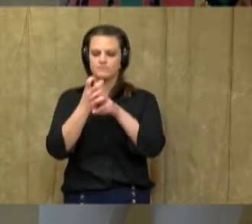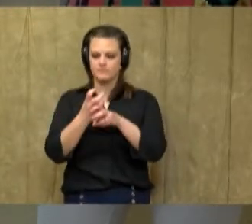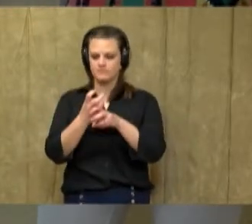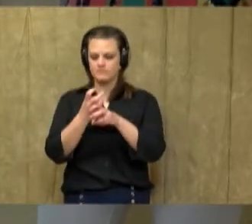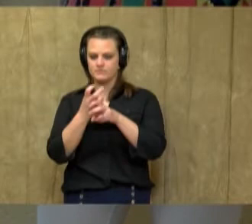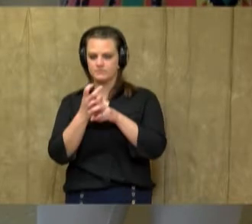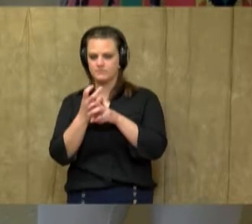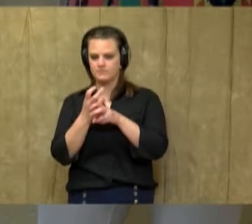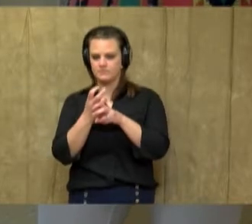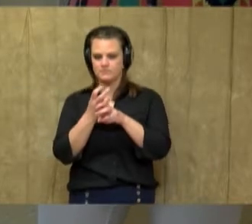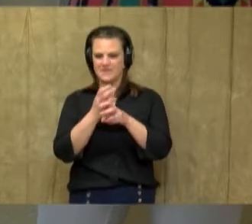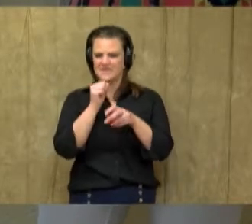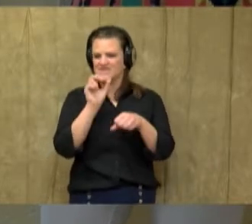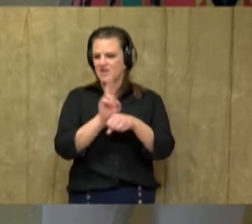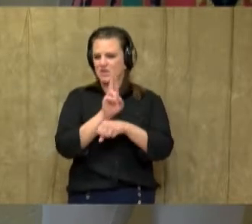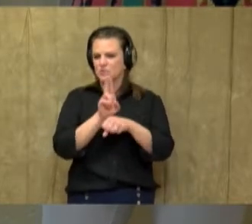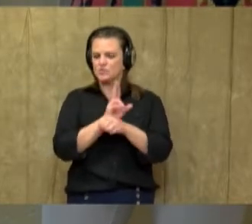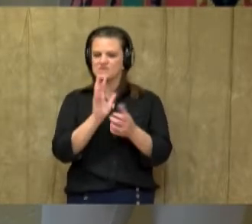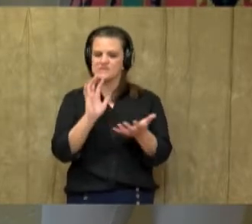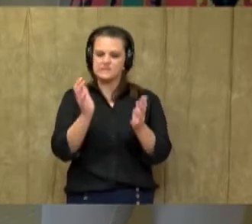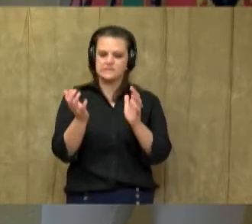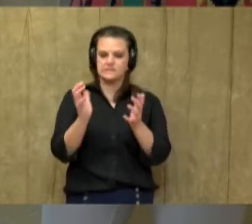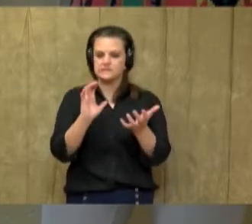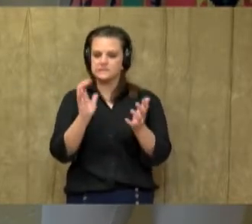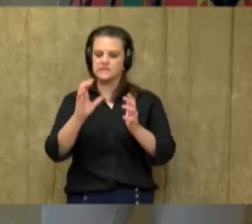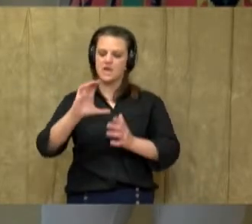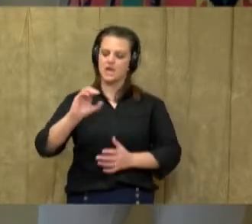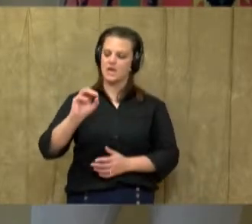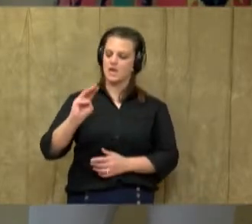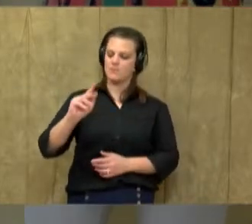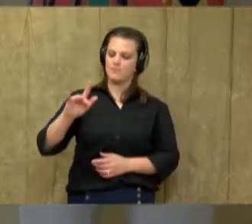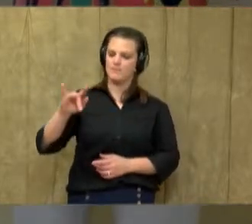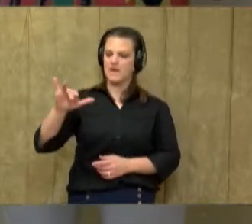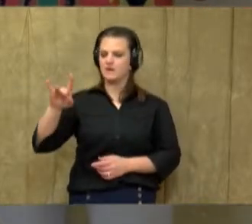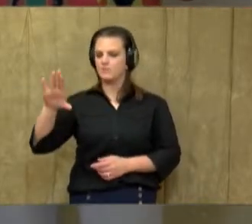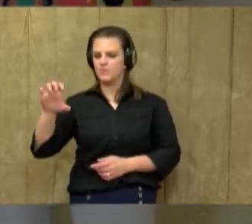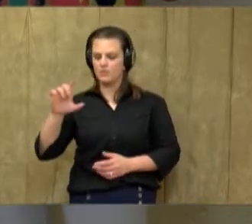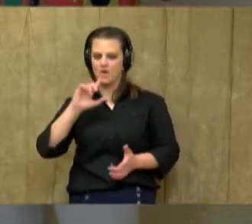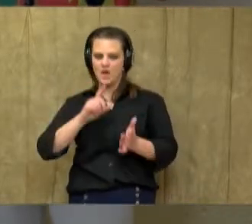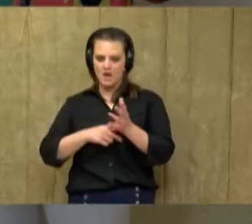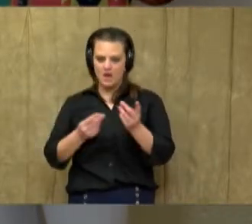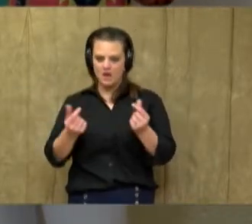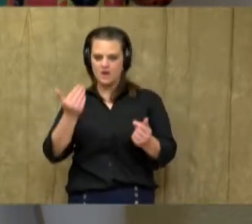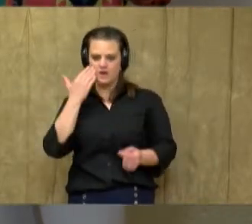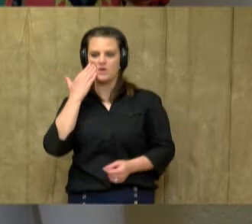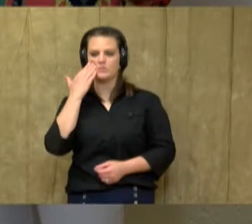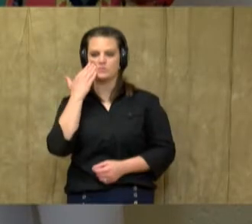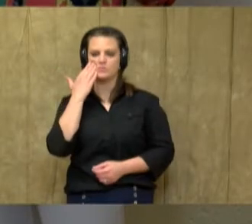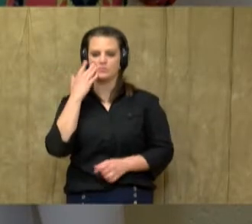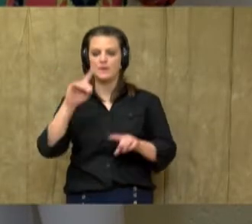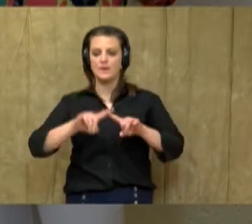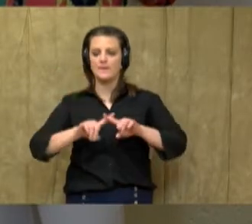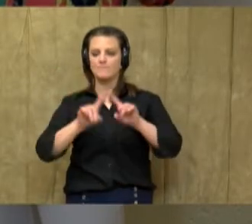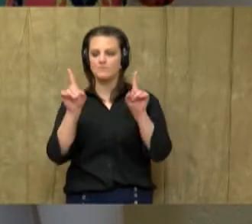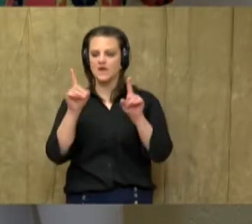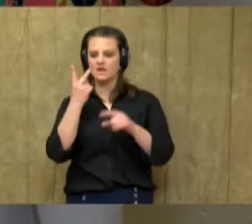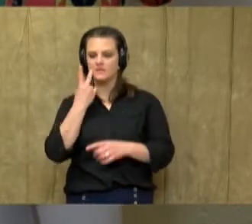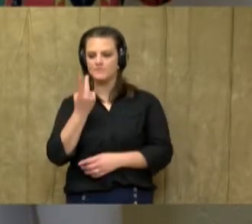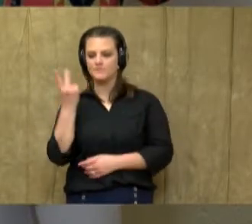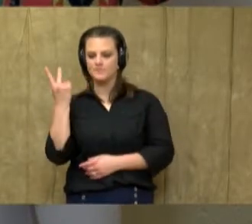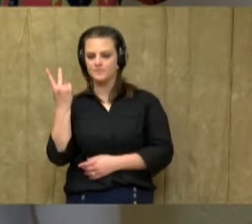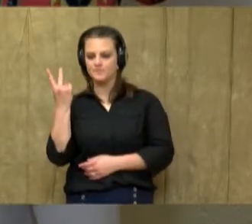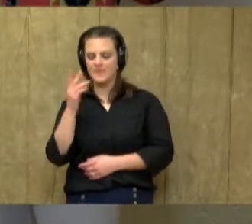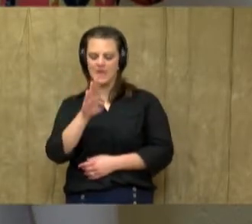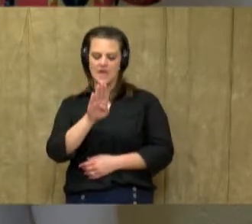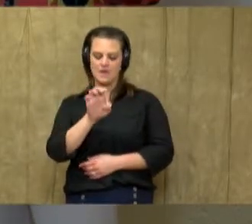not using numbers that are compatible, which means where you can notice it right away. But I want you to again look, and let's do a